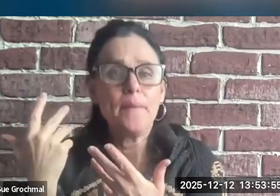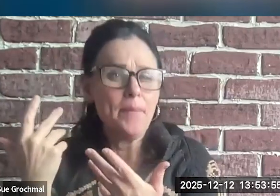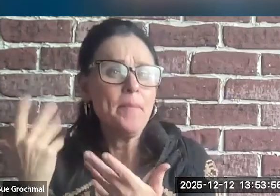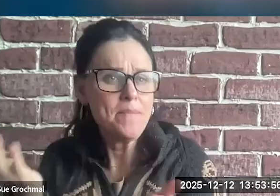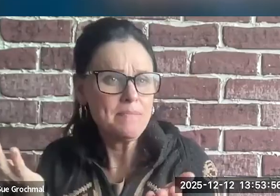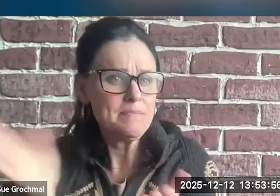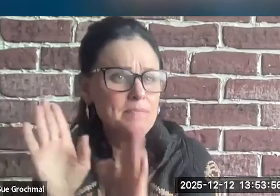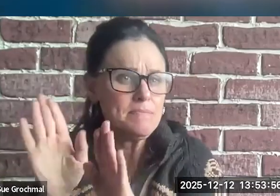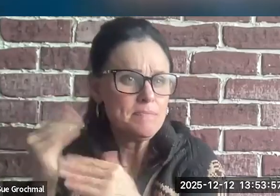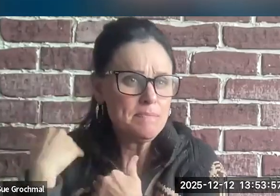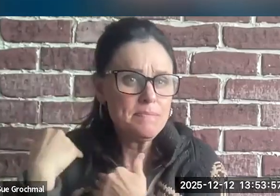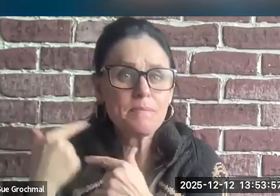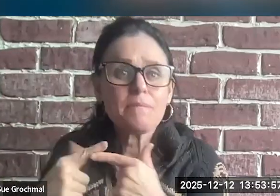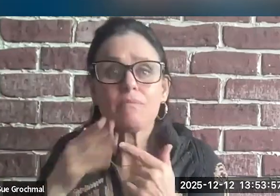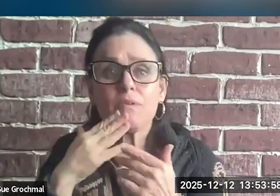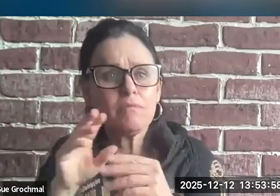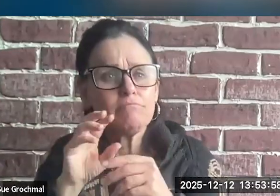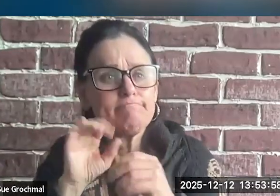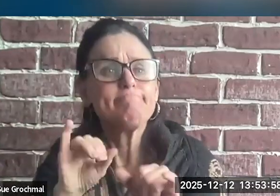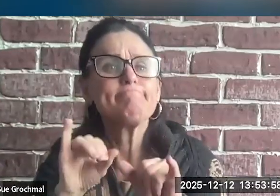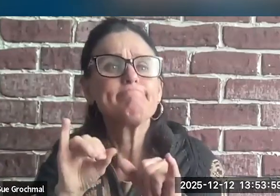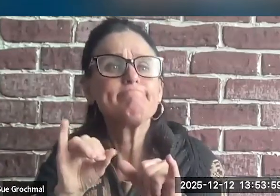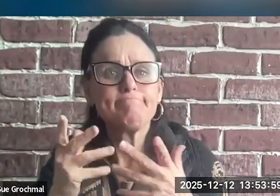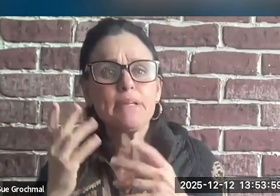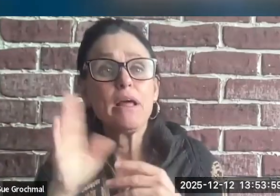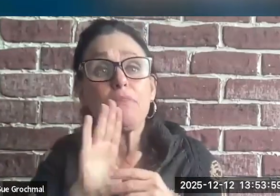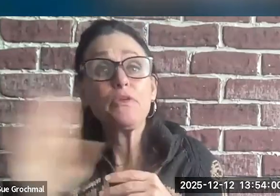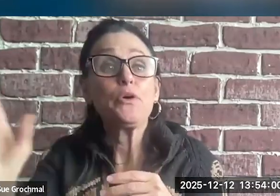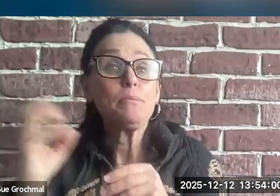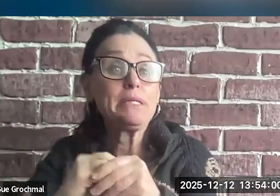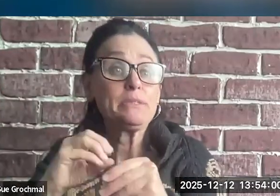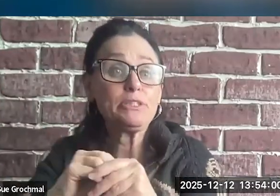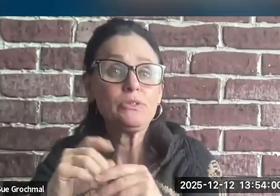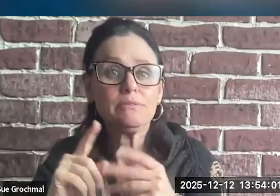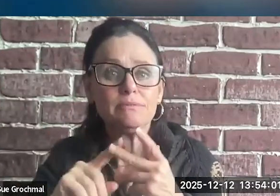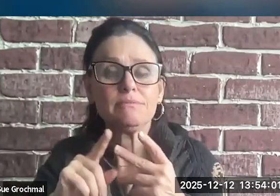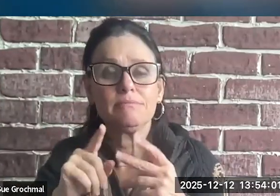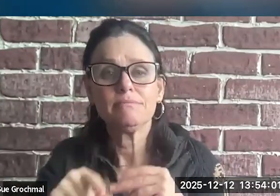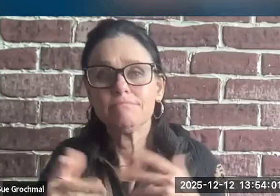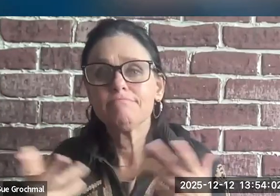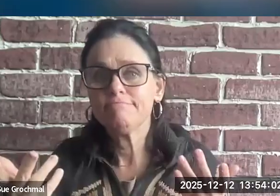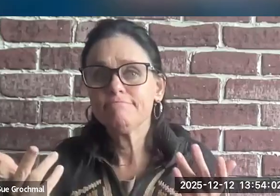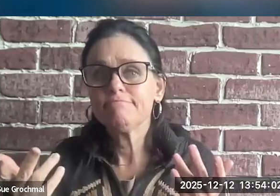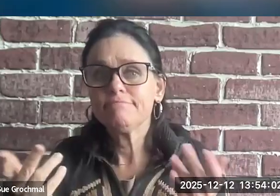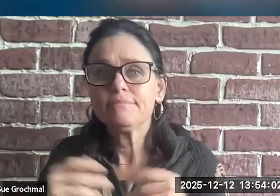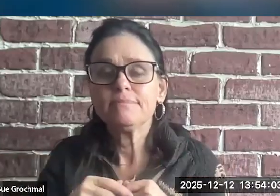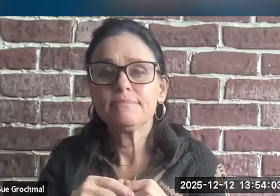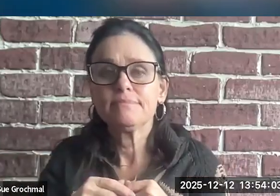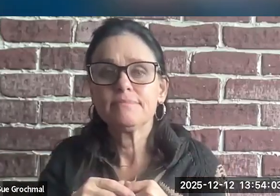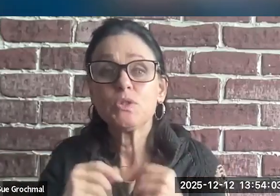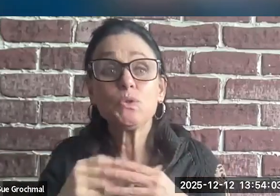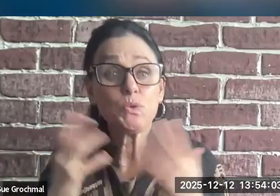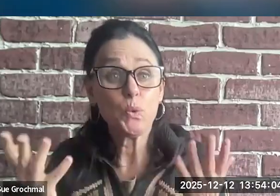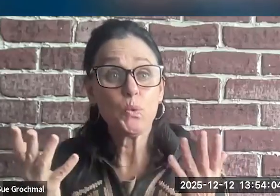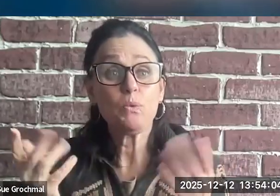able to really gain good insights through their participation in this project, in this case study, and the other two. So,